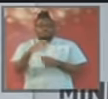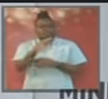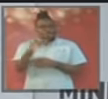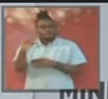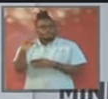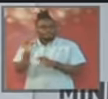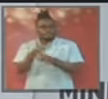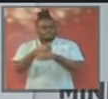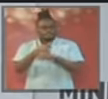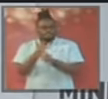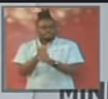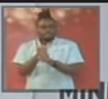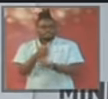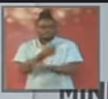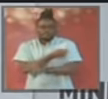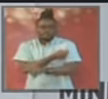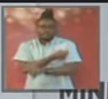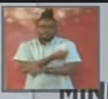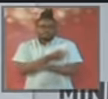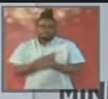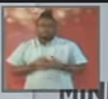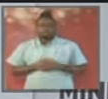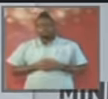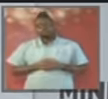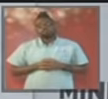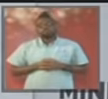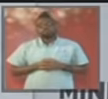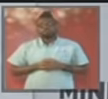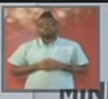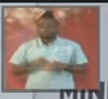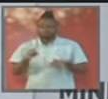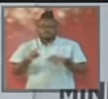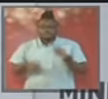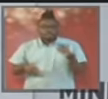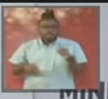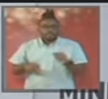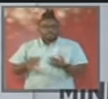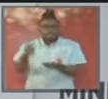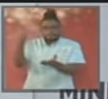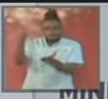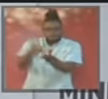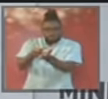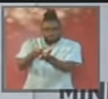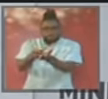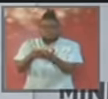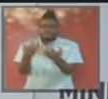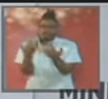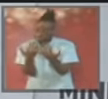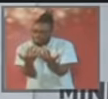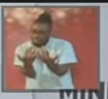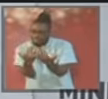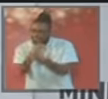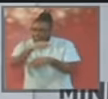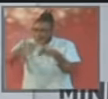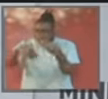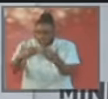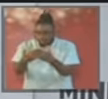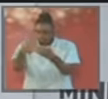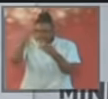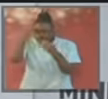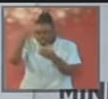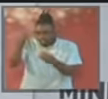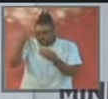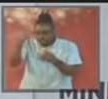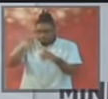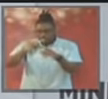until the manufacturers actually send all the data on quality, safety, and efficacy, or the effectiveness